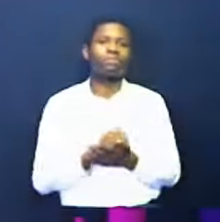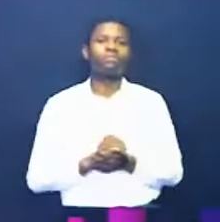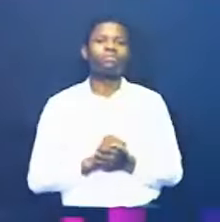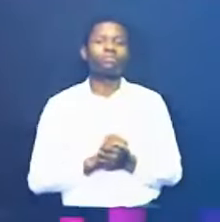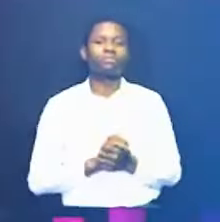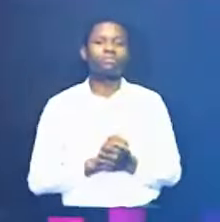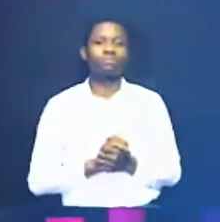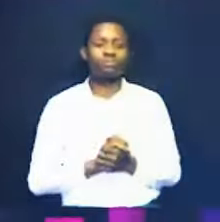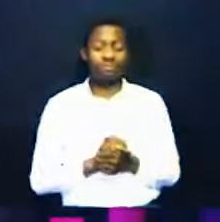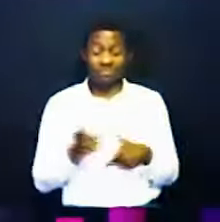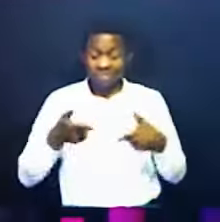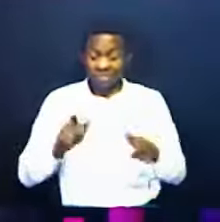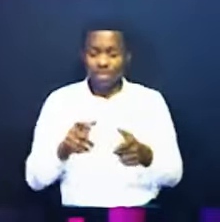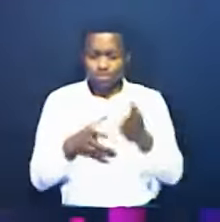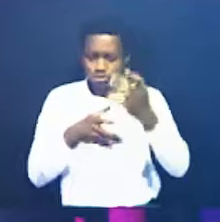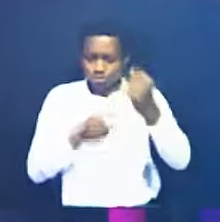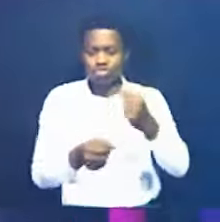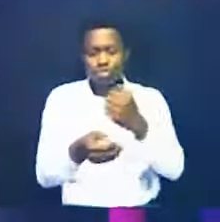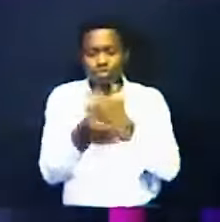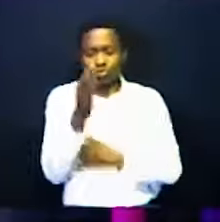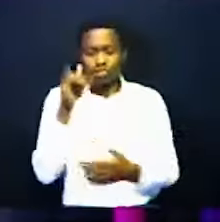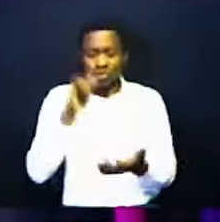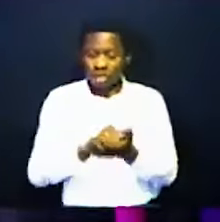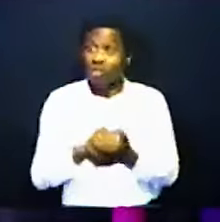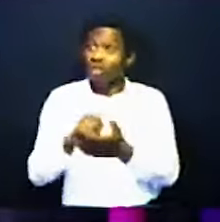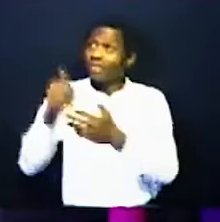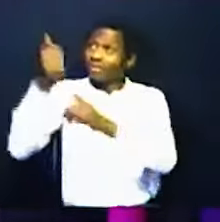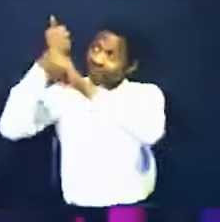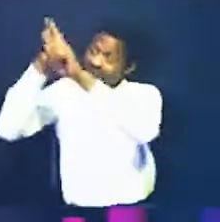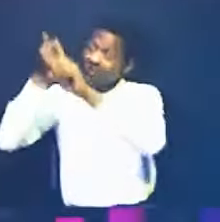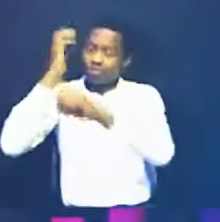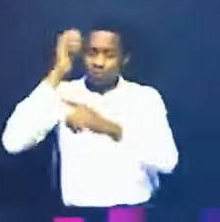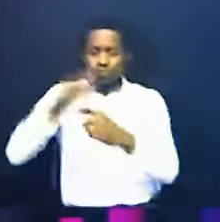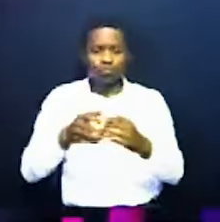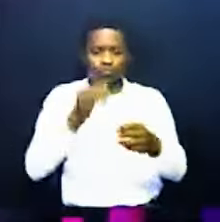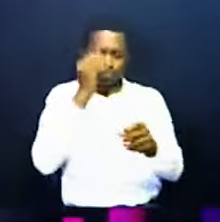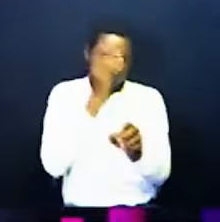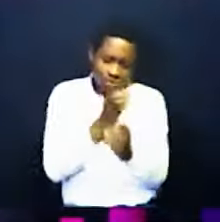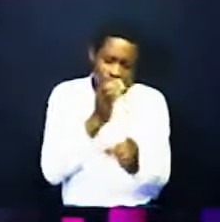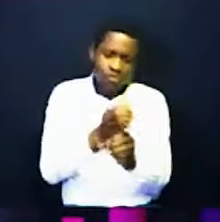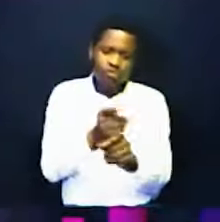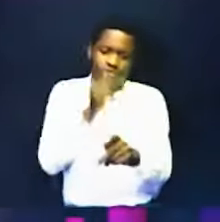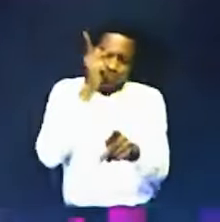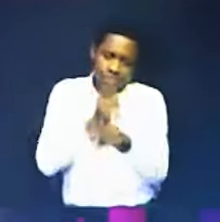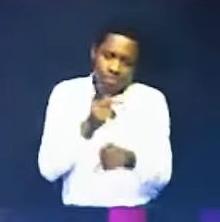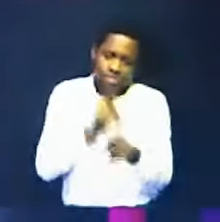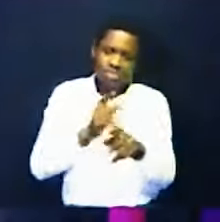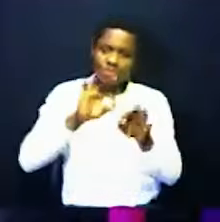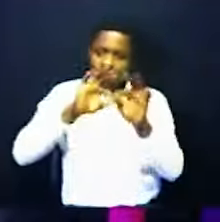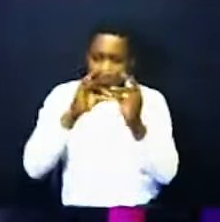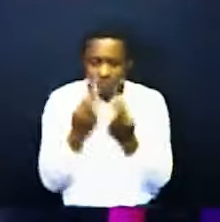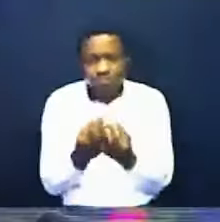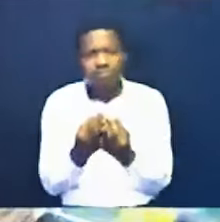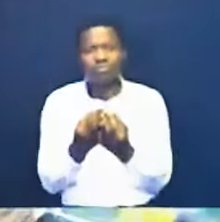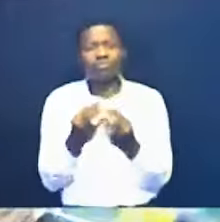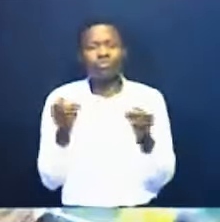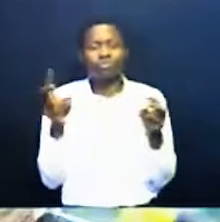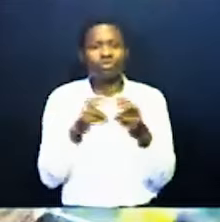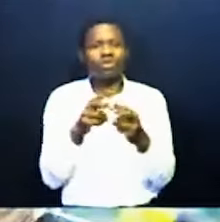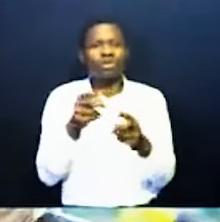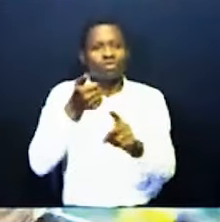Let us trust God for the sustenance of this institution as we pray and teach. God will sustain it by his